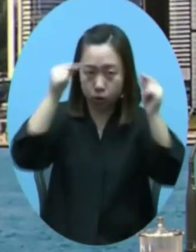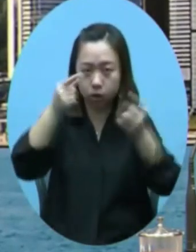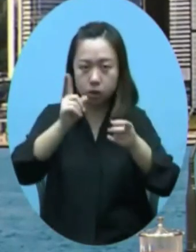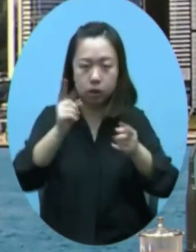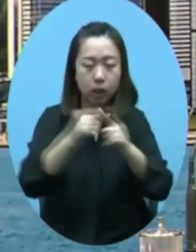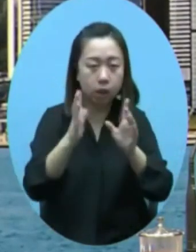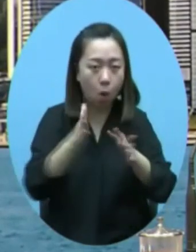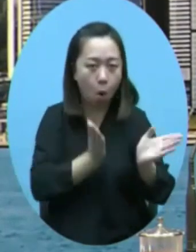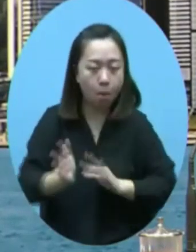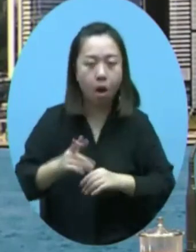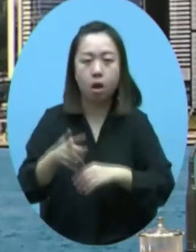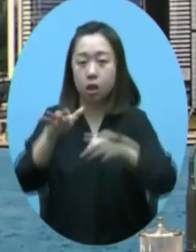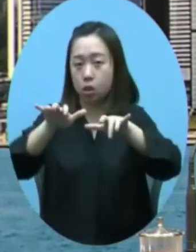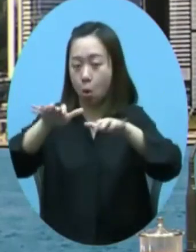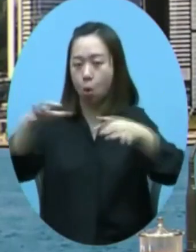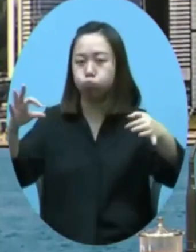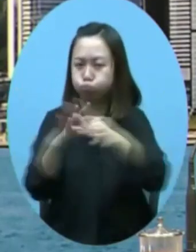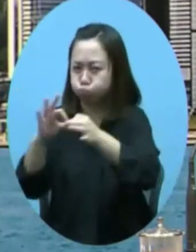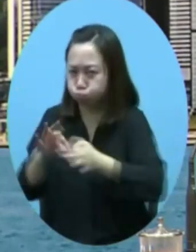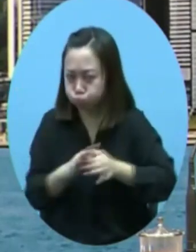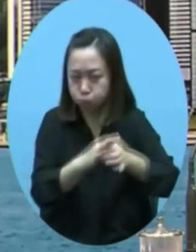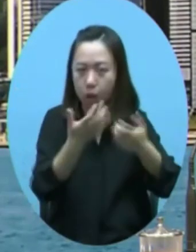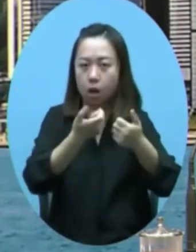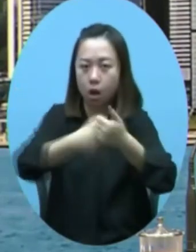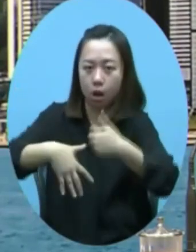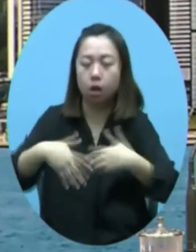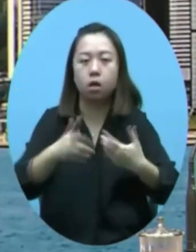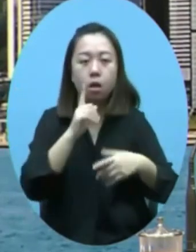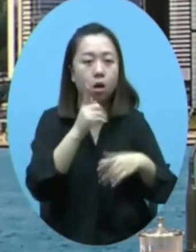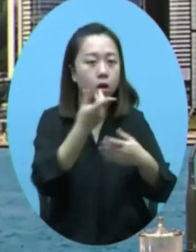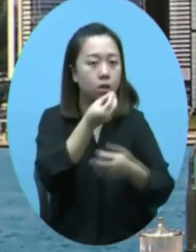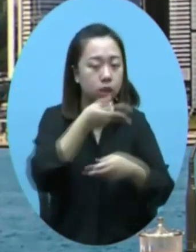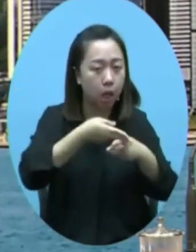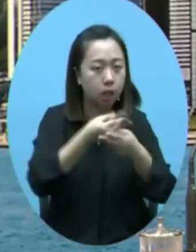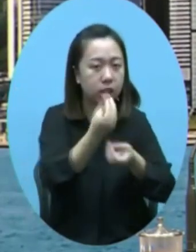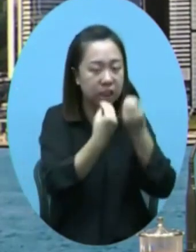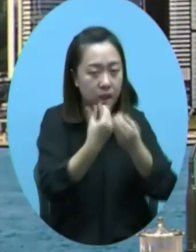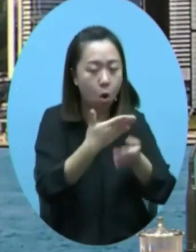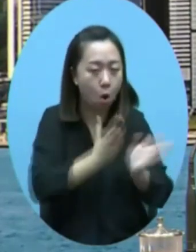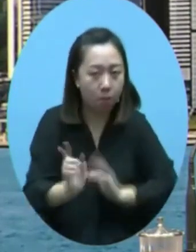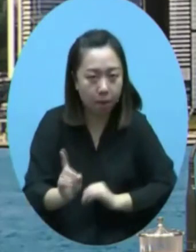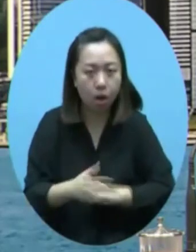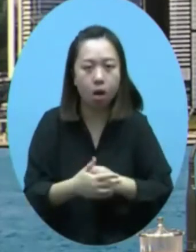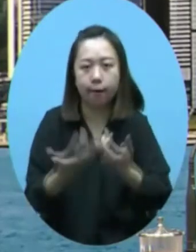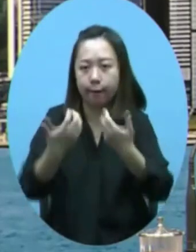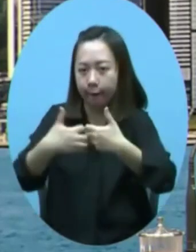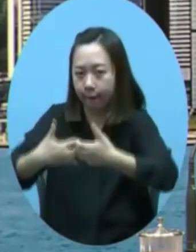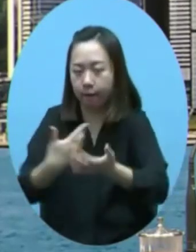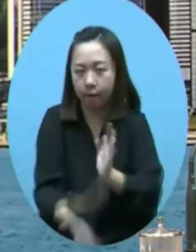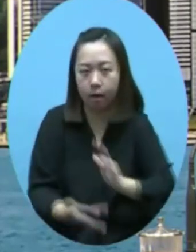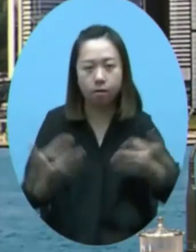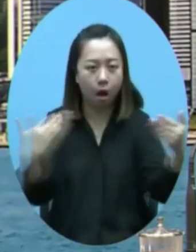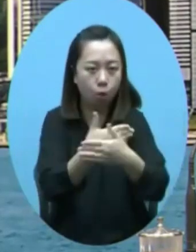our healthcare staff and the computer system connection and some medical equipment, catering arrangements,